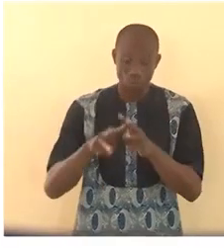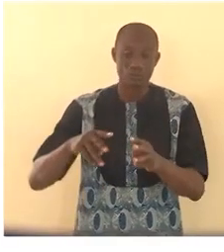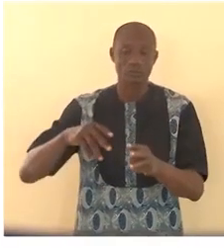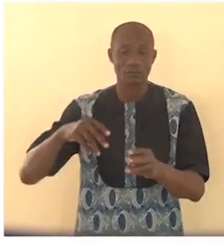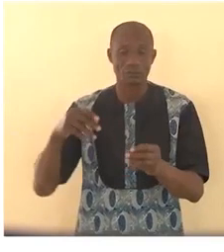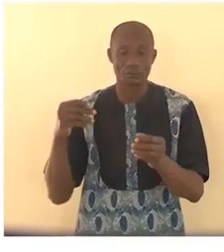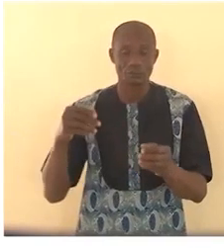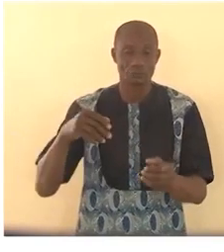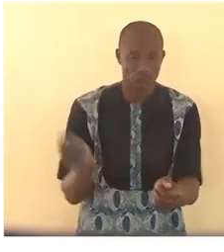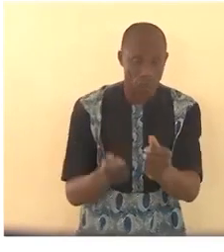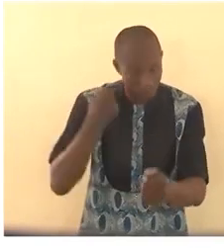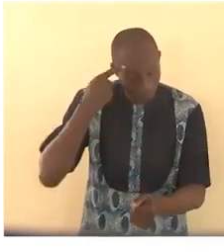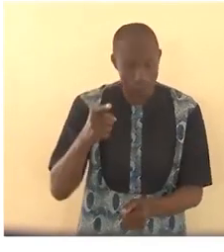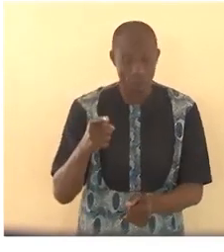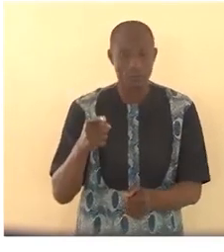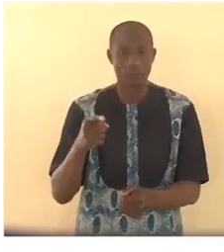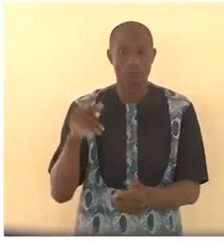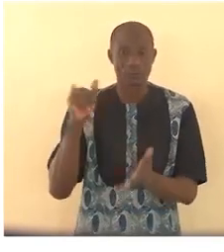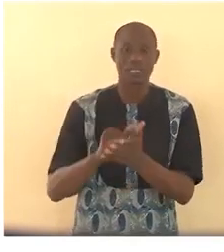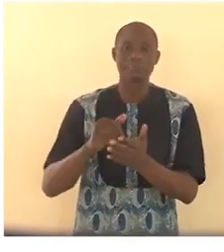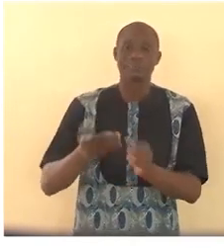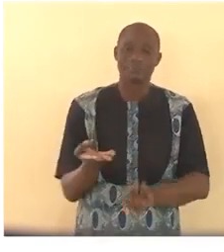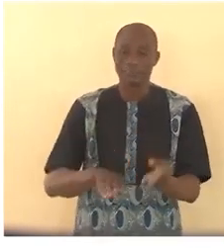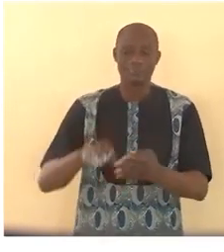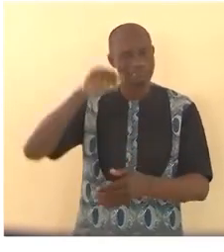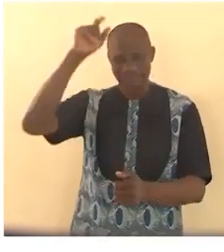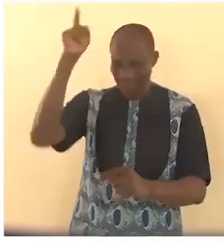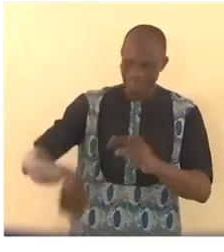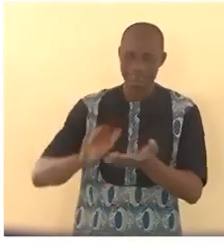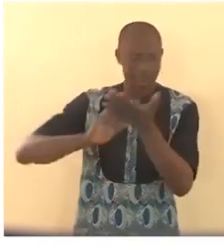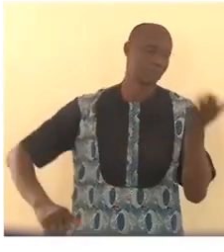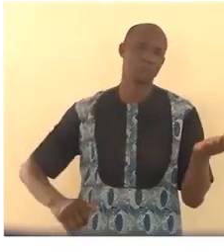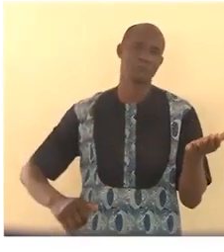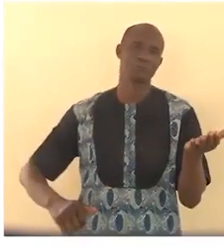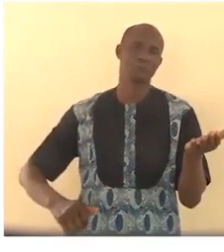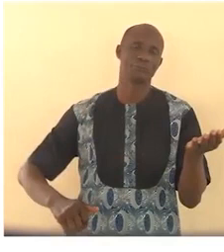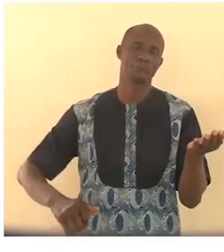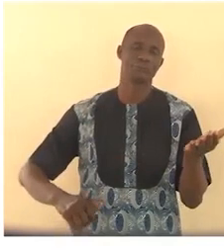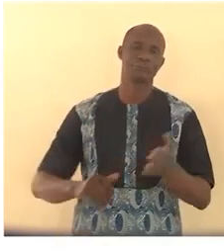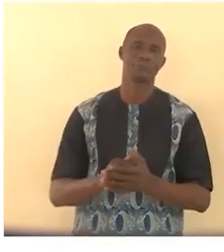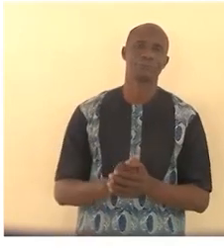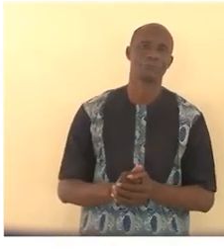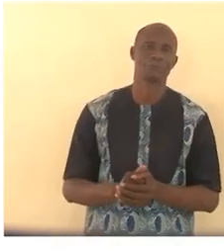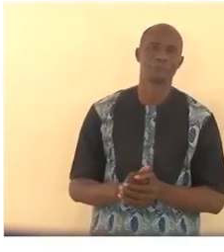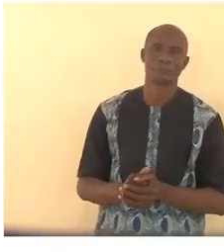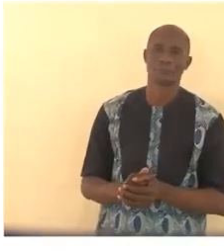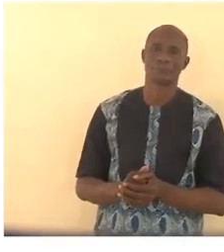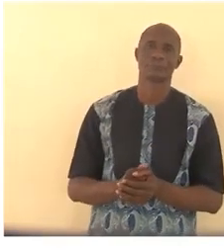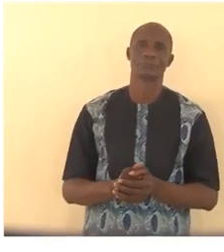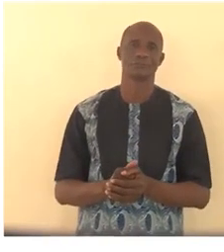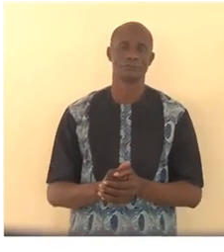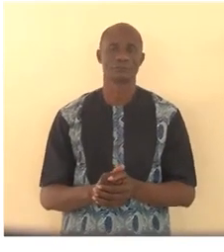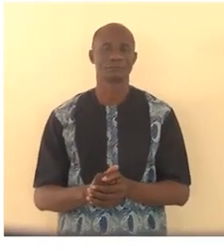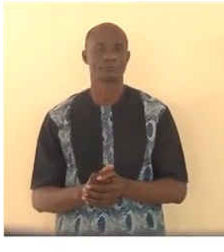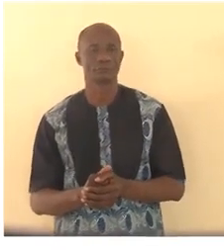for are those that death cannot take away. Can you think about which one death cannot take away? Which ones can